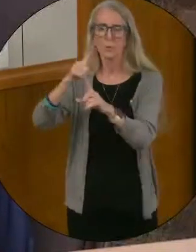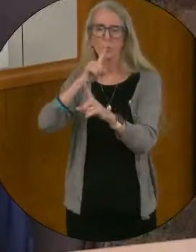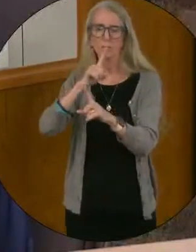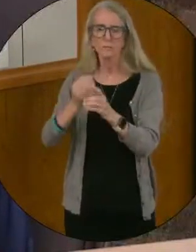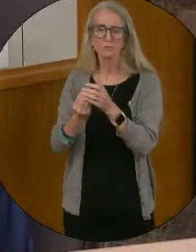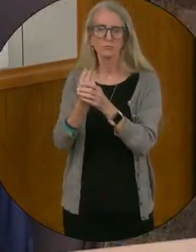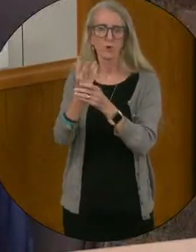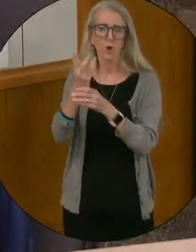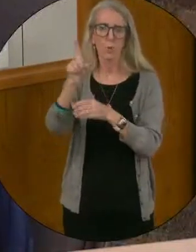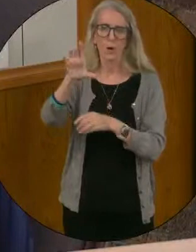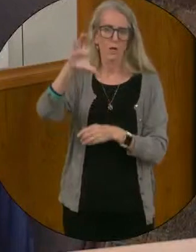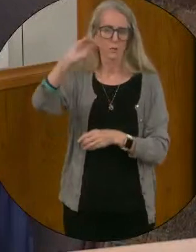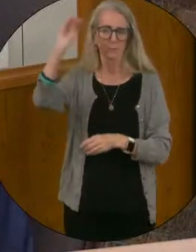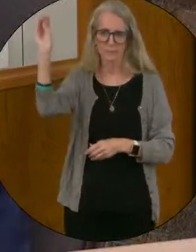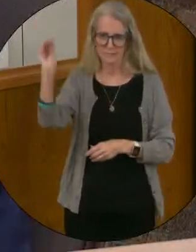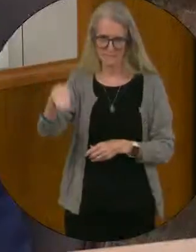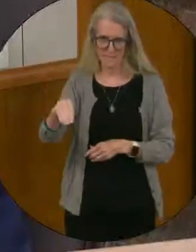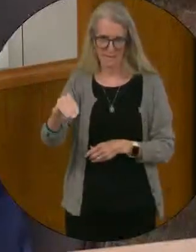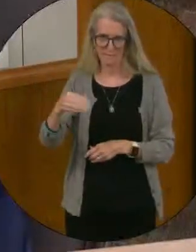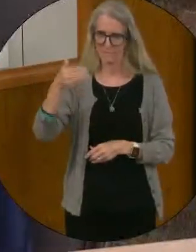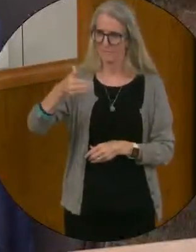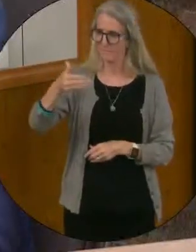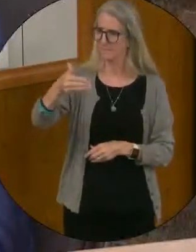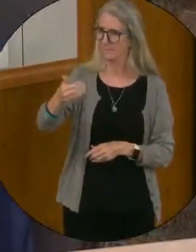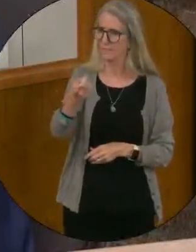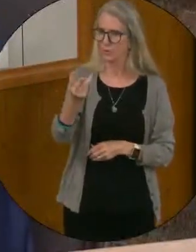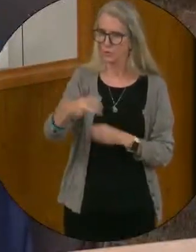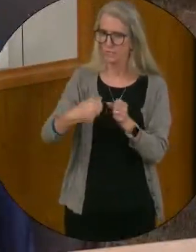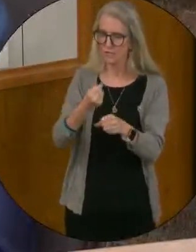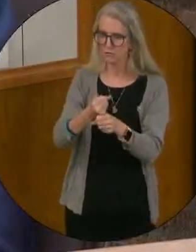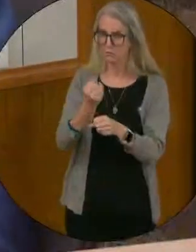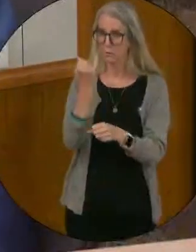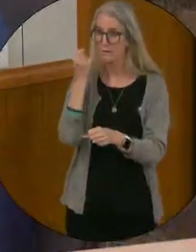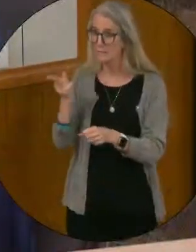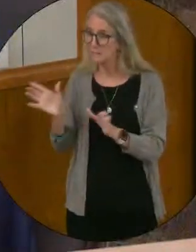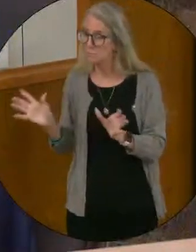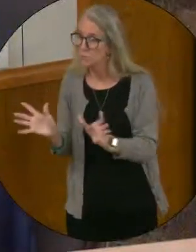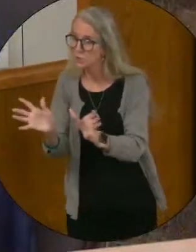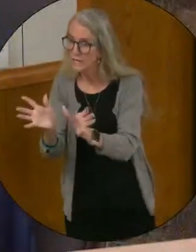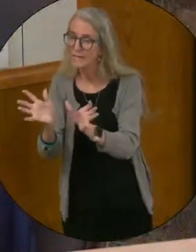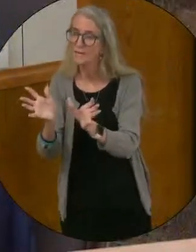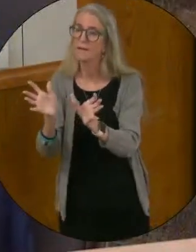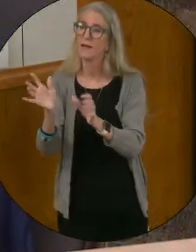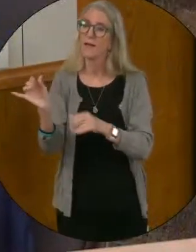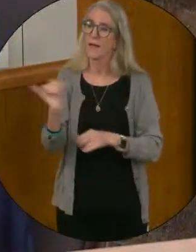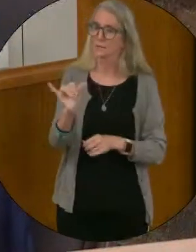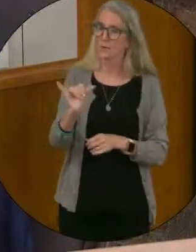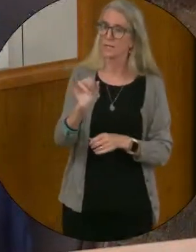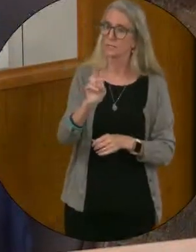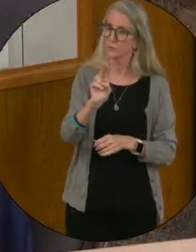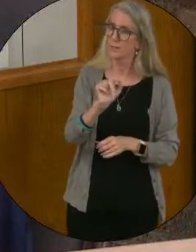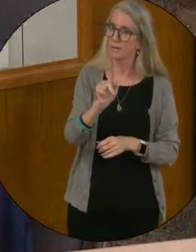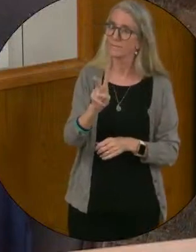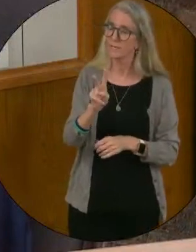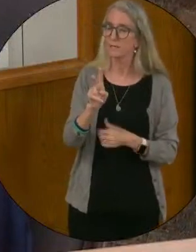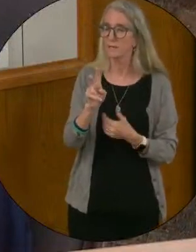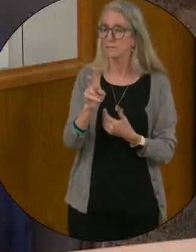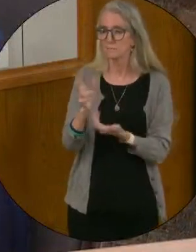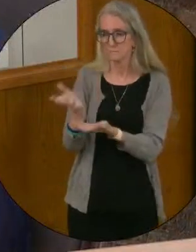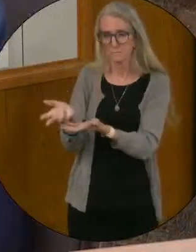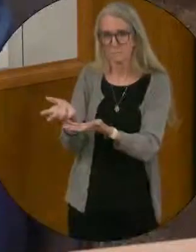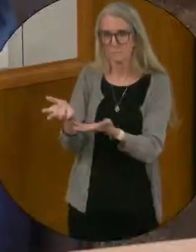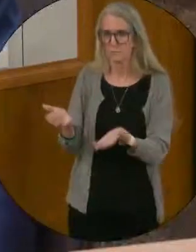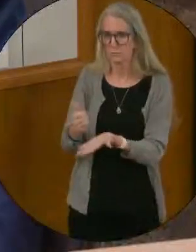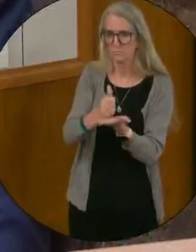about 100% in the next couple of years. So he is pushing as well at UNLV to help our